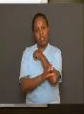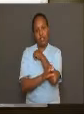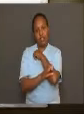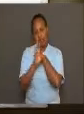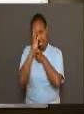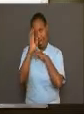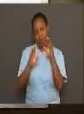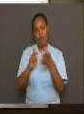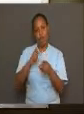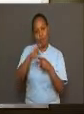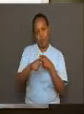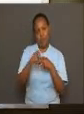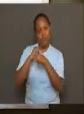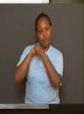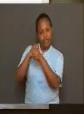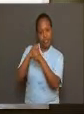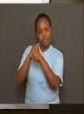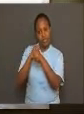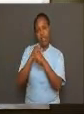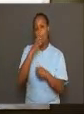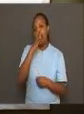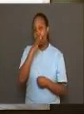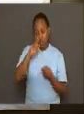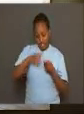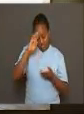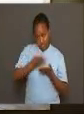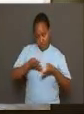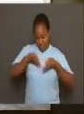programs that will prevent mother-to-child transmission.